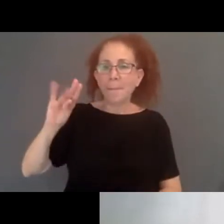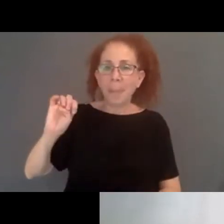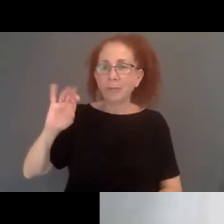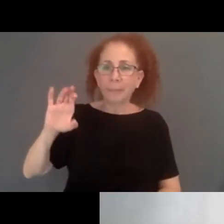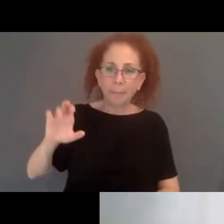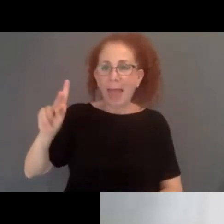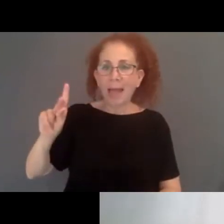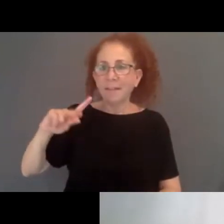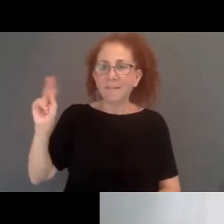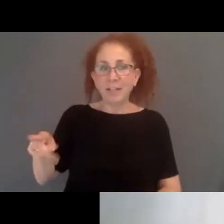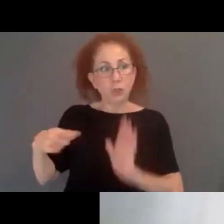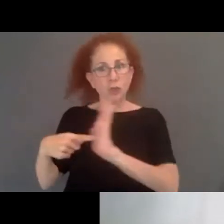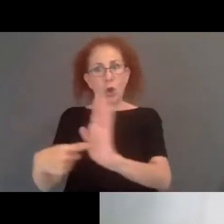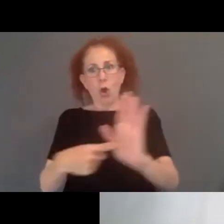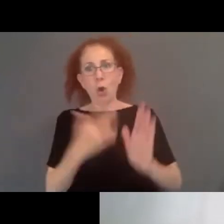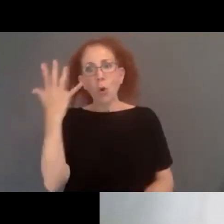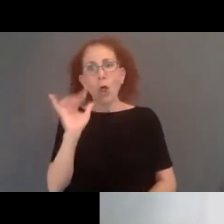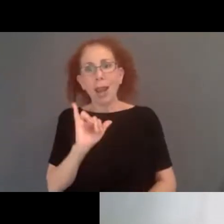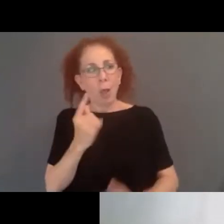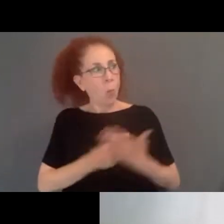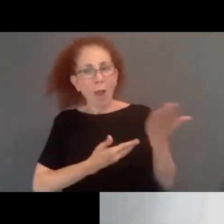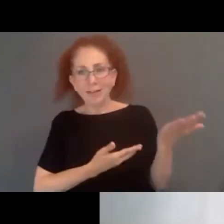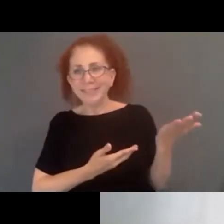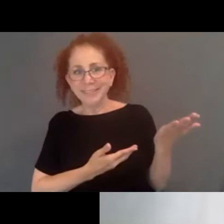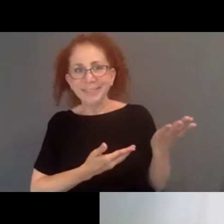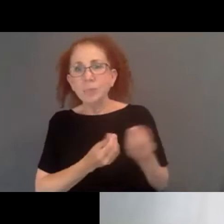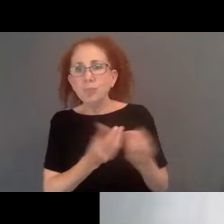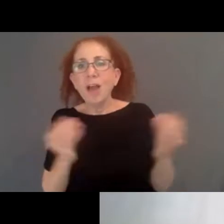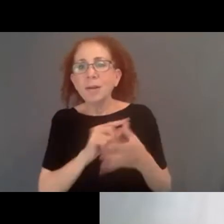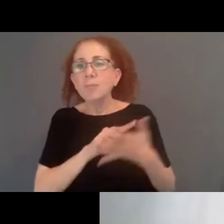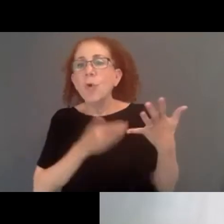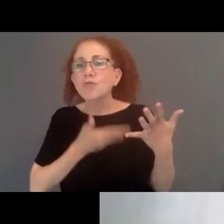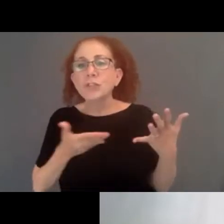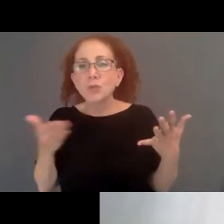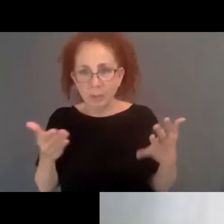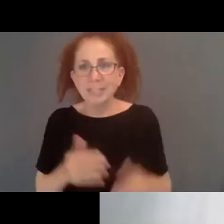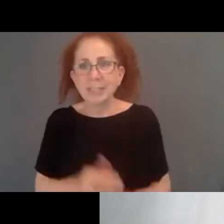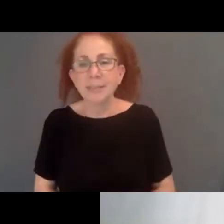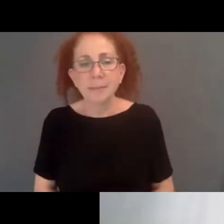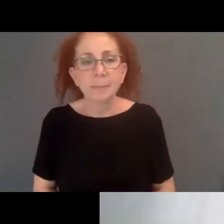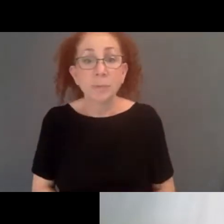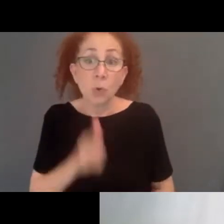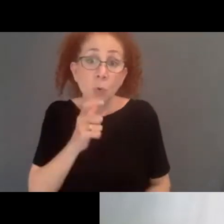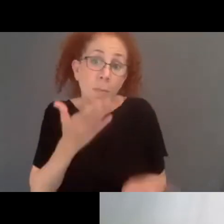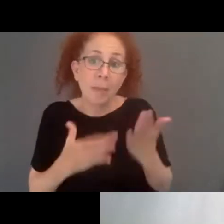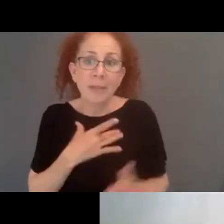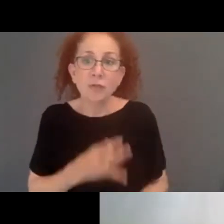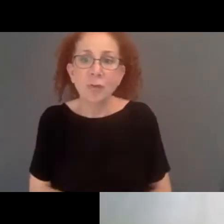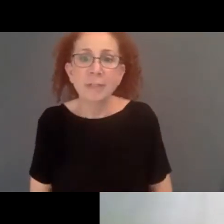and showing people what they can expect and providing more resources to those who might be